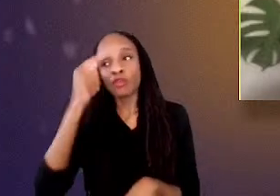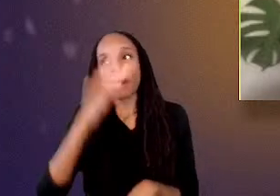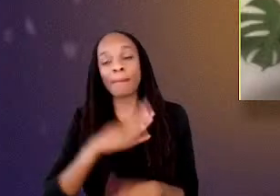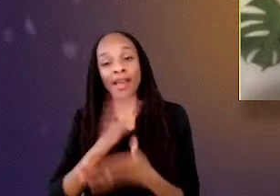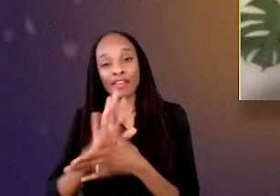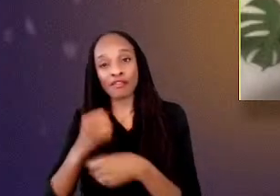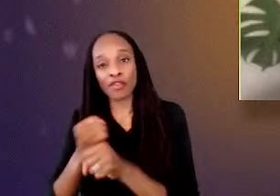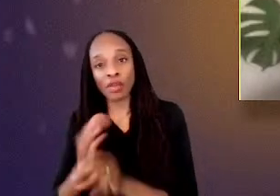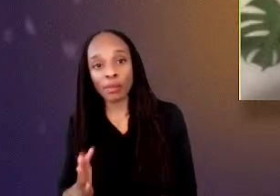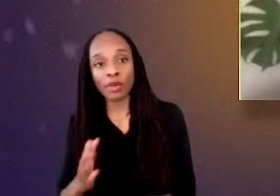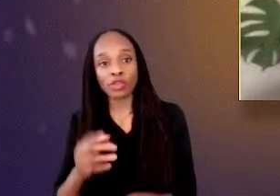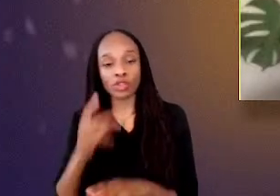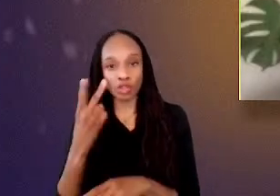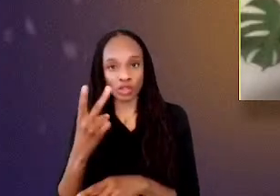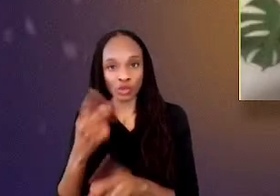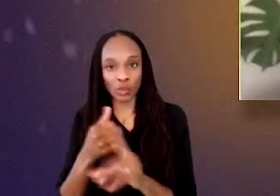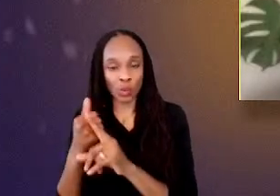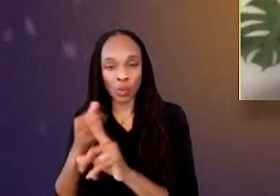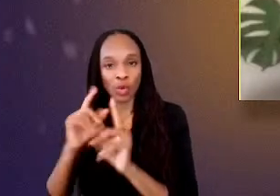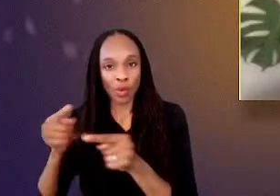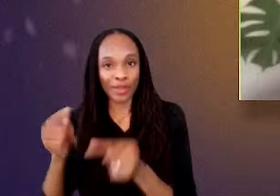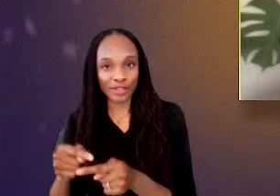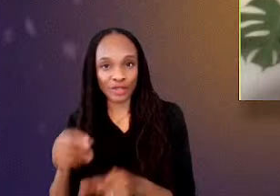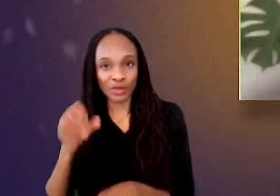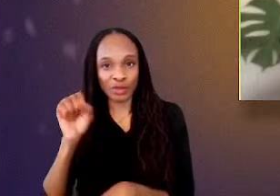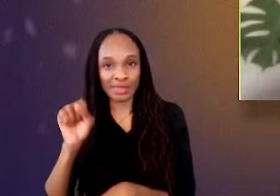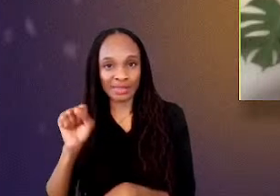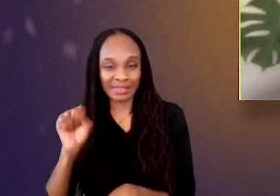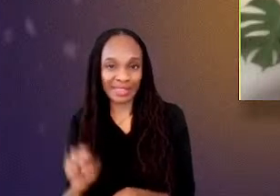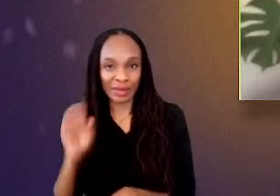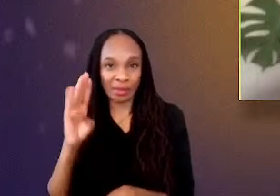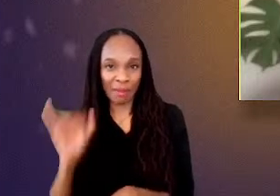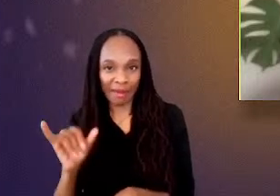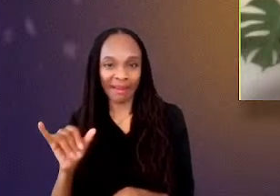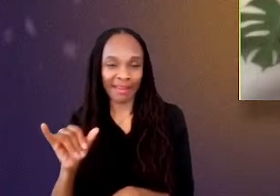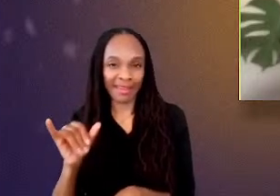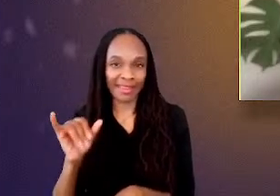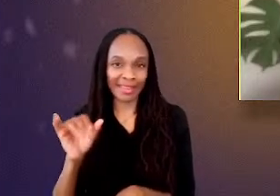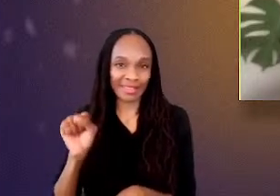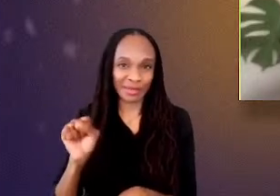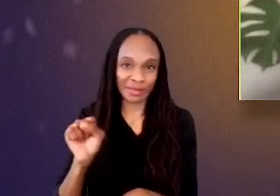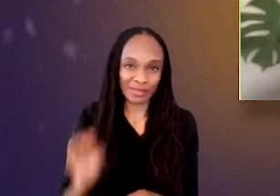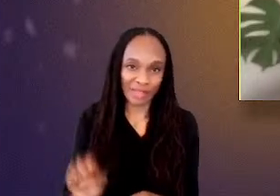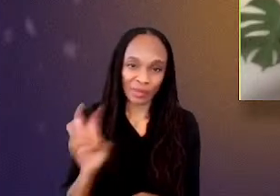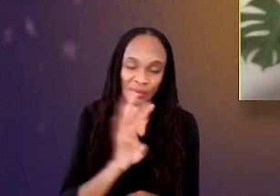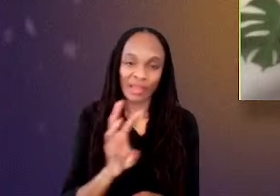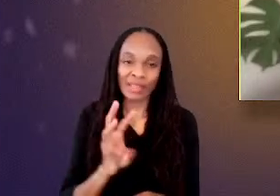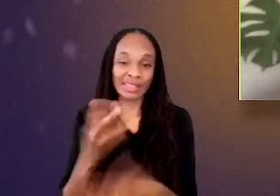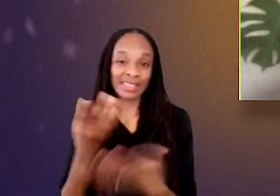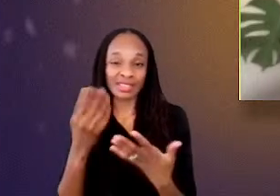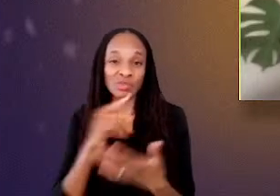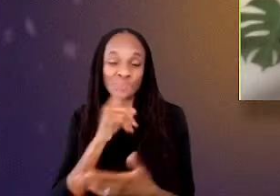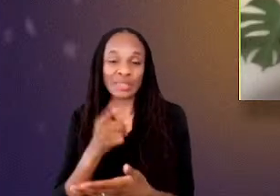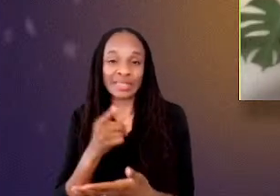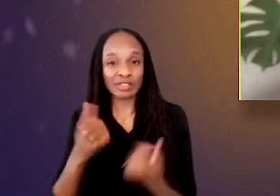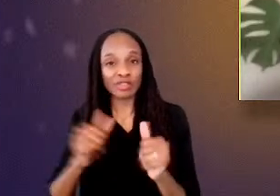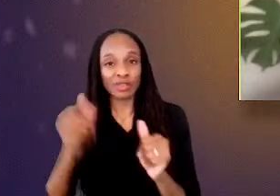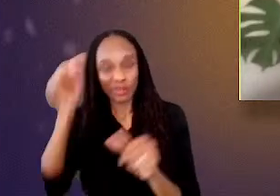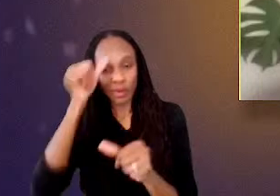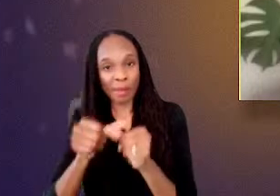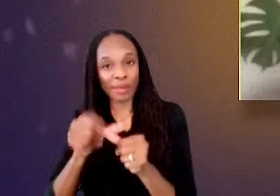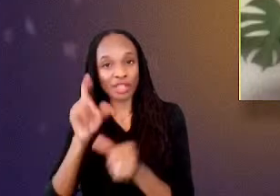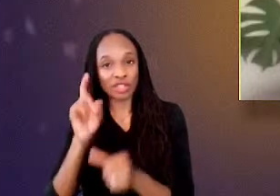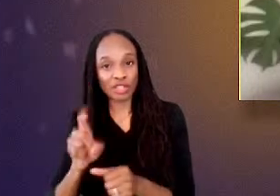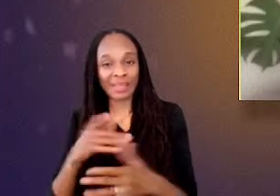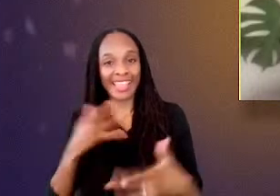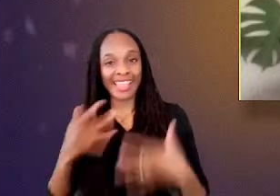two that are going to South By, that's their first film. It's their first feature that they're releasing, both of them. And so just trying to remember that it's supposed to be exciting for them, or